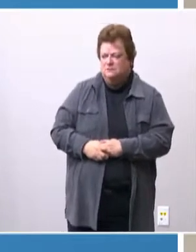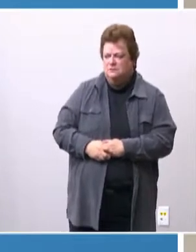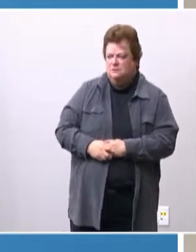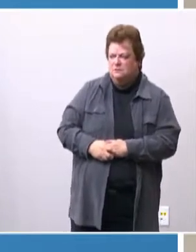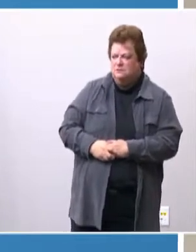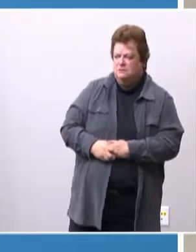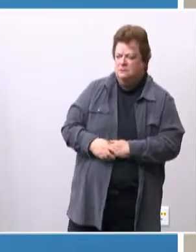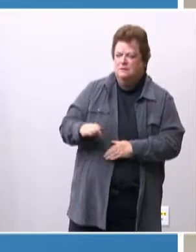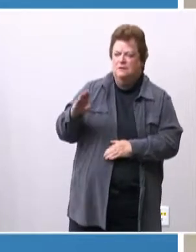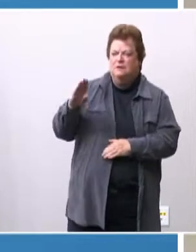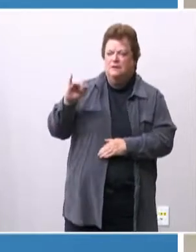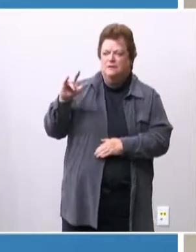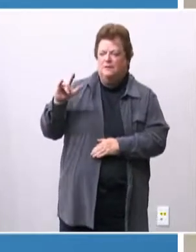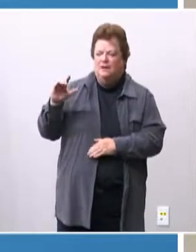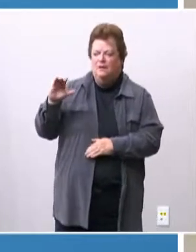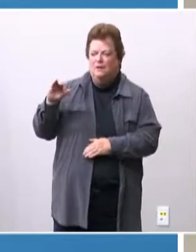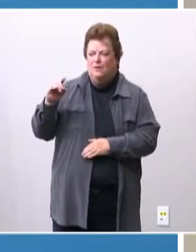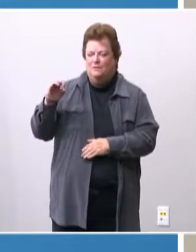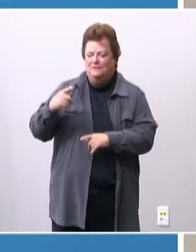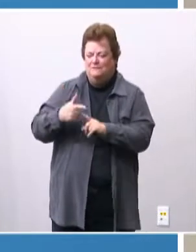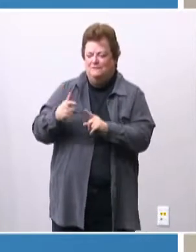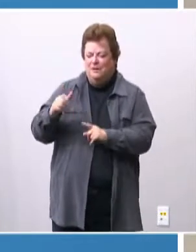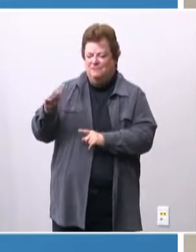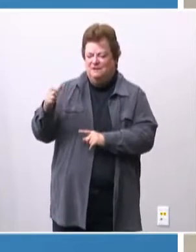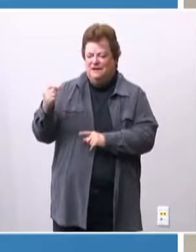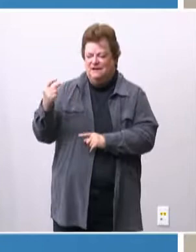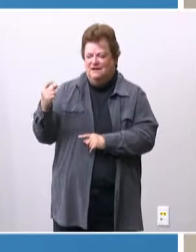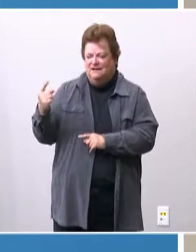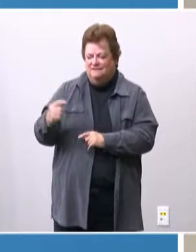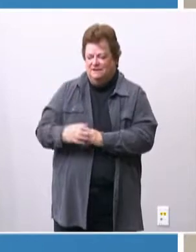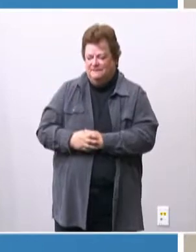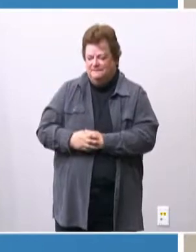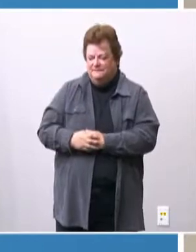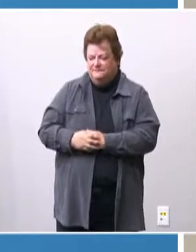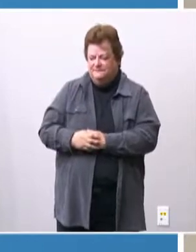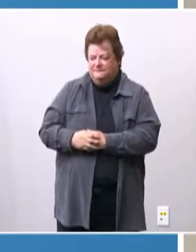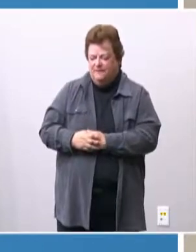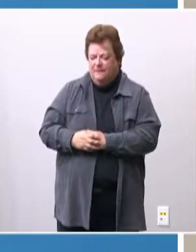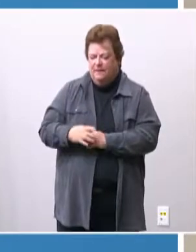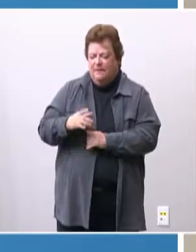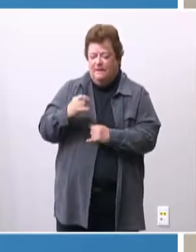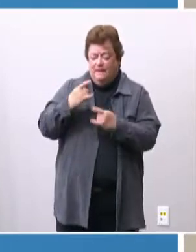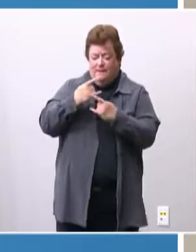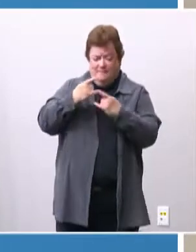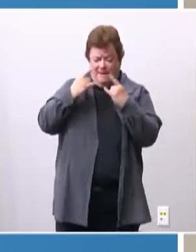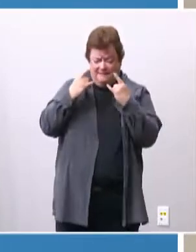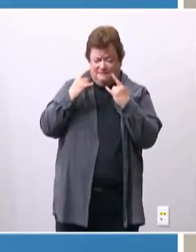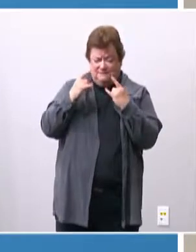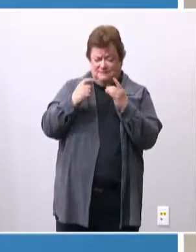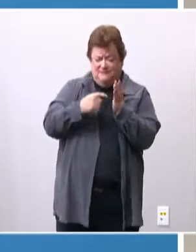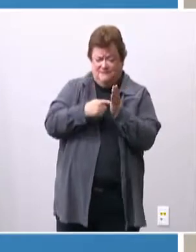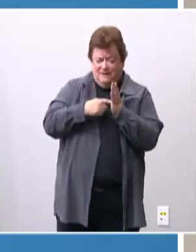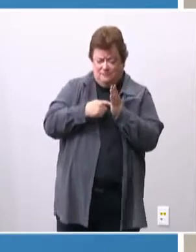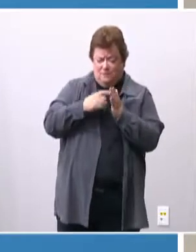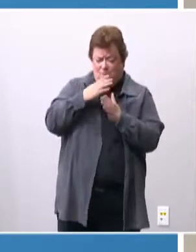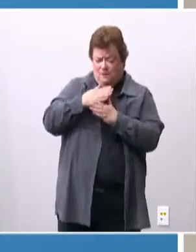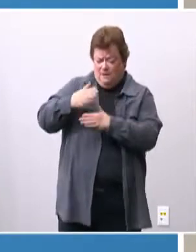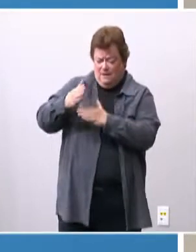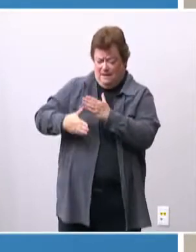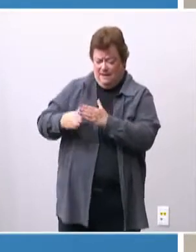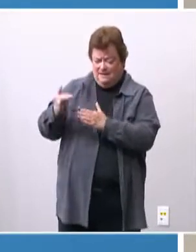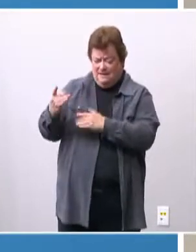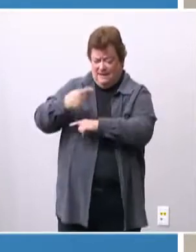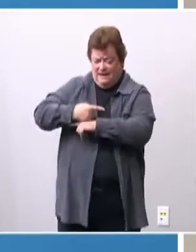Pat, it's Bill over at 1011. I'll ask the obvious one, the mask mandate expiring in 8 days. With the